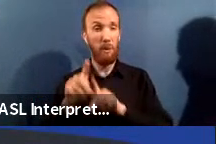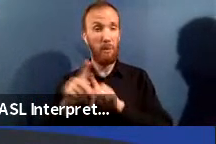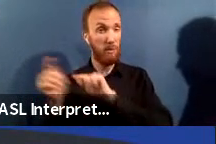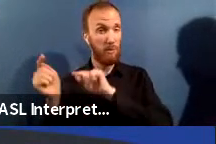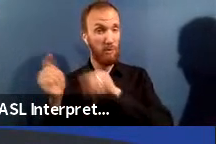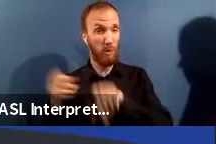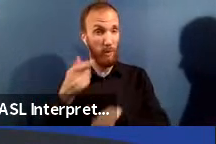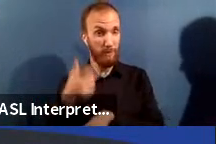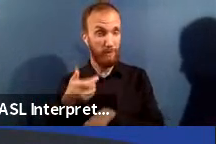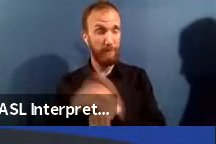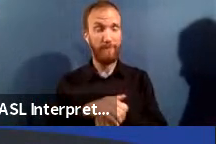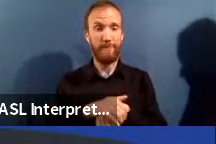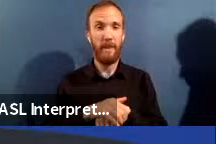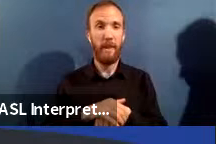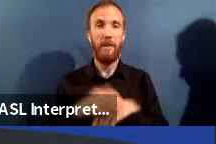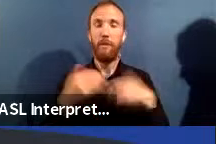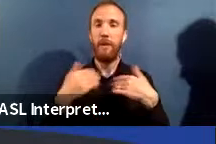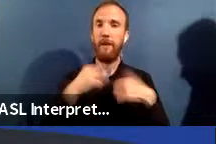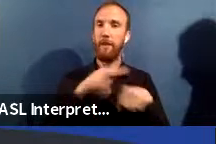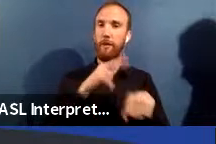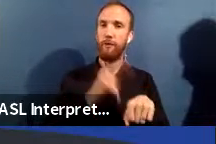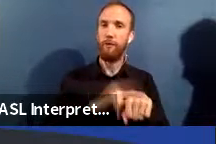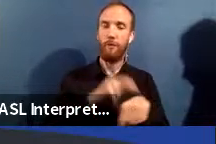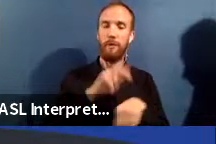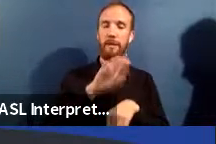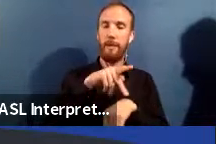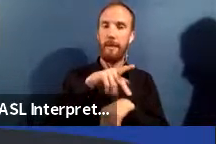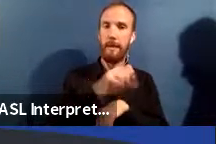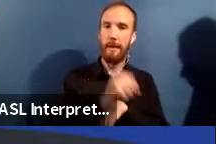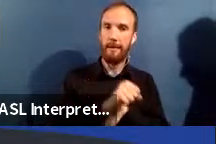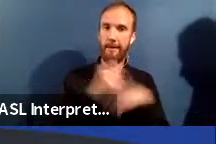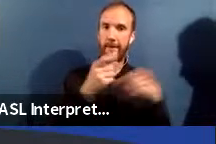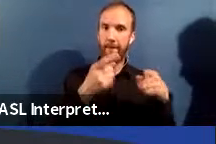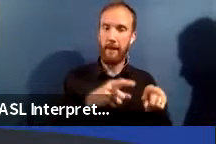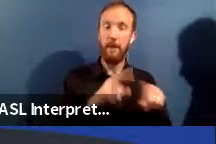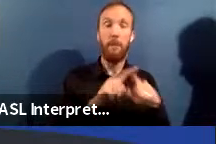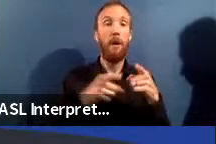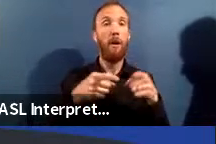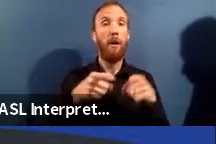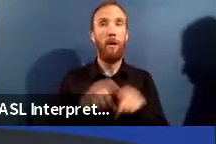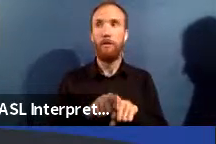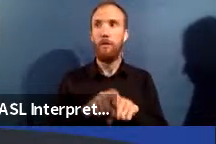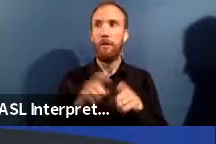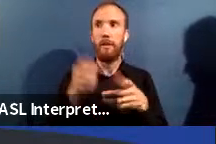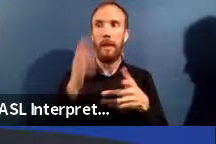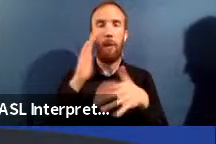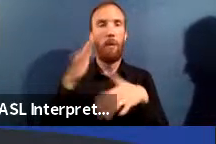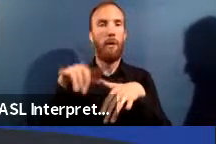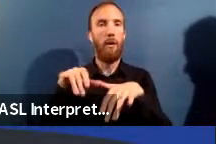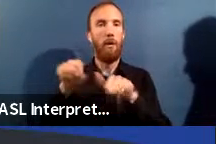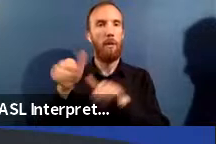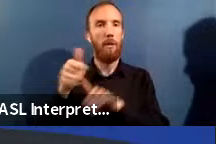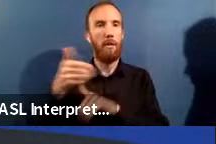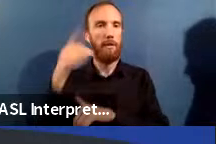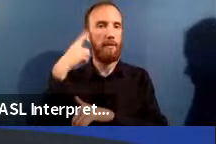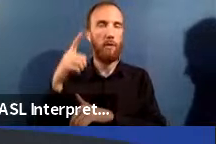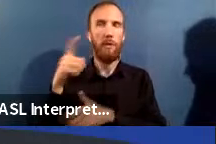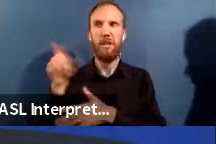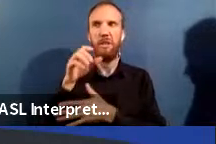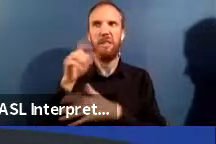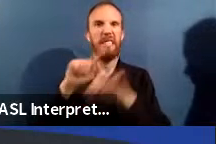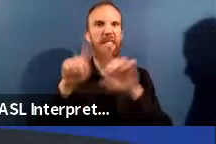to regular scheduled CPS events, CPS stadiums also serve as site hosts for the Chicago Public League